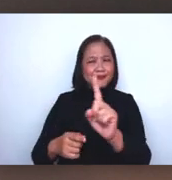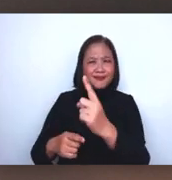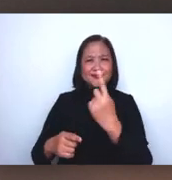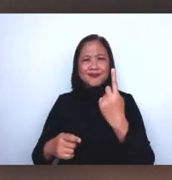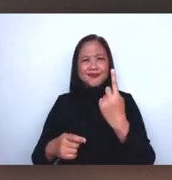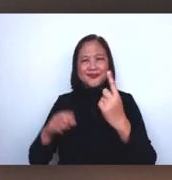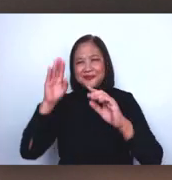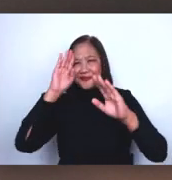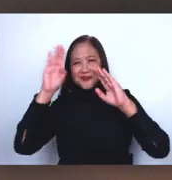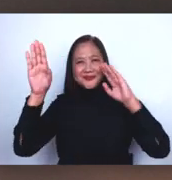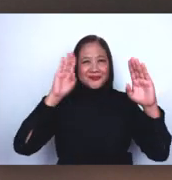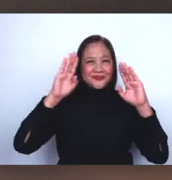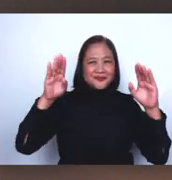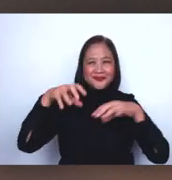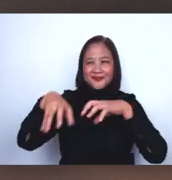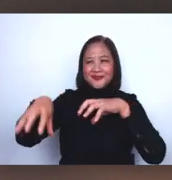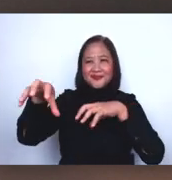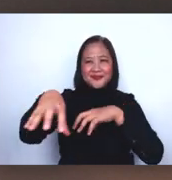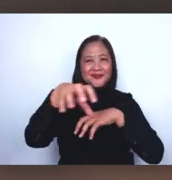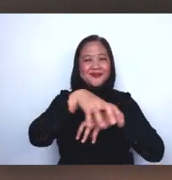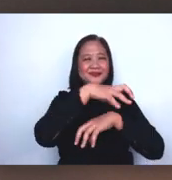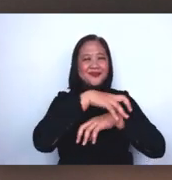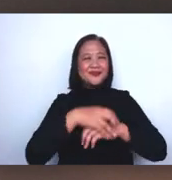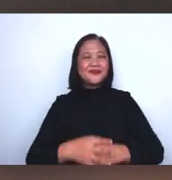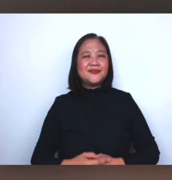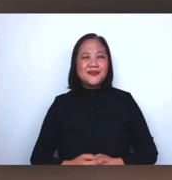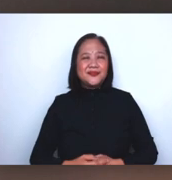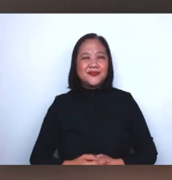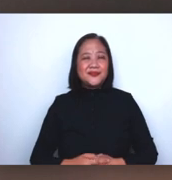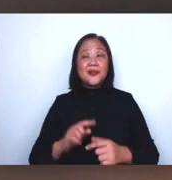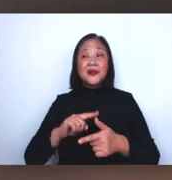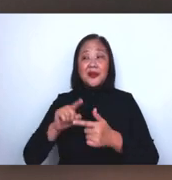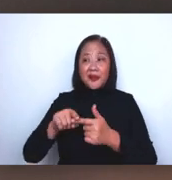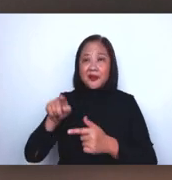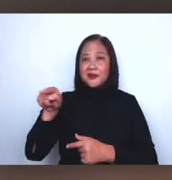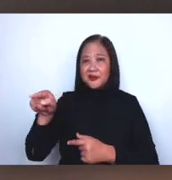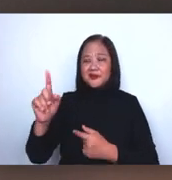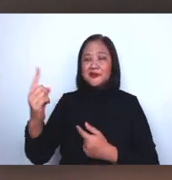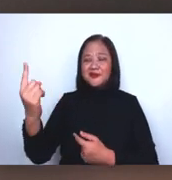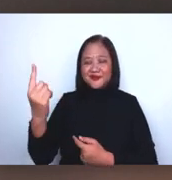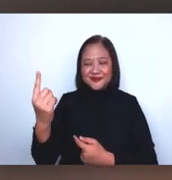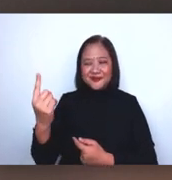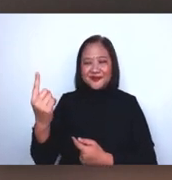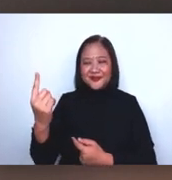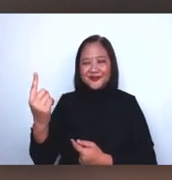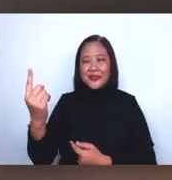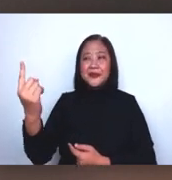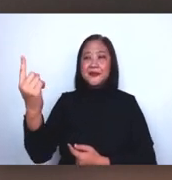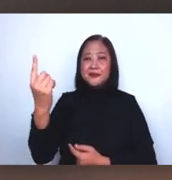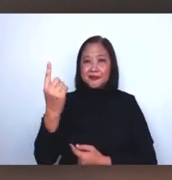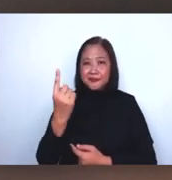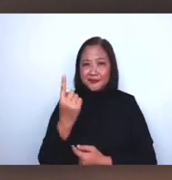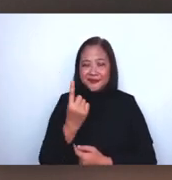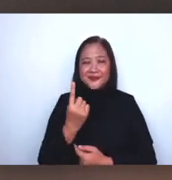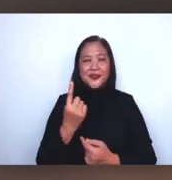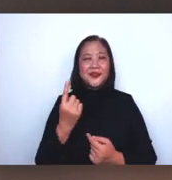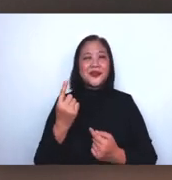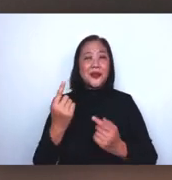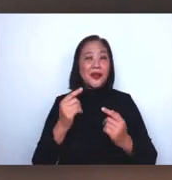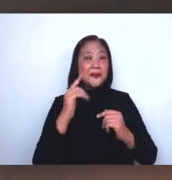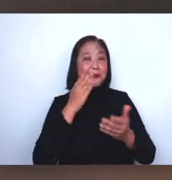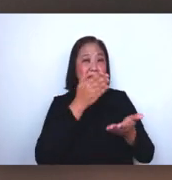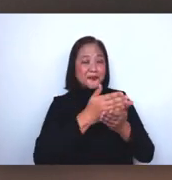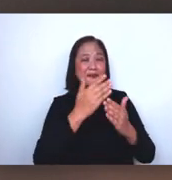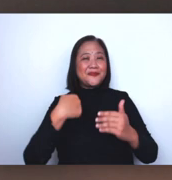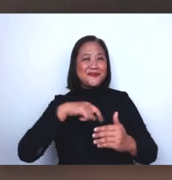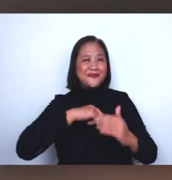saying hello to our neighbors. And from there, he is quickly walking towards our